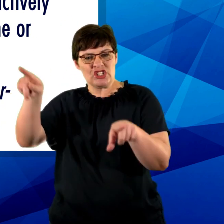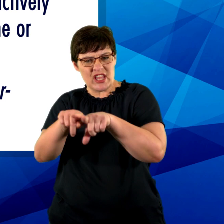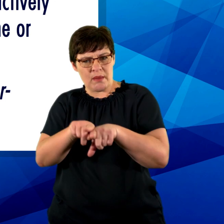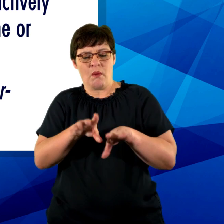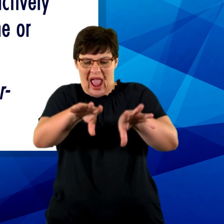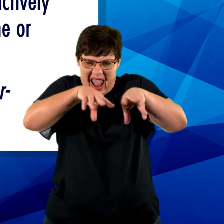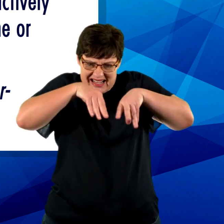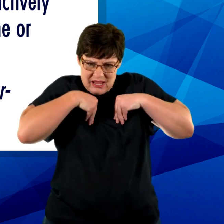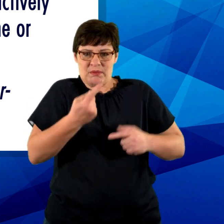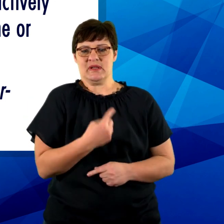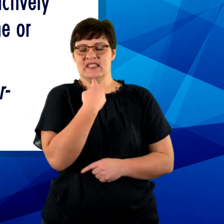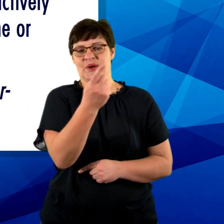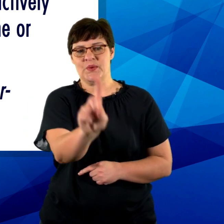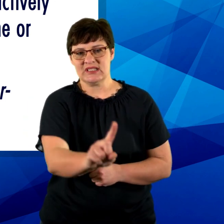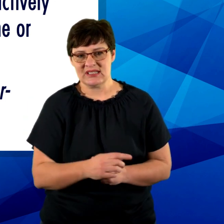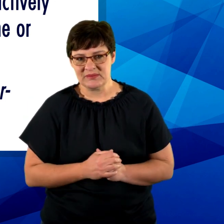your accompanying claim.